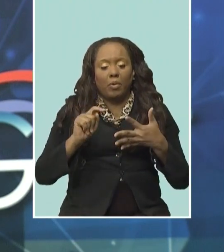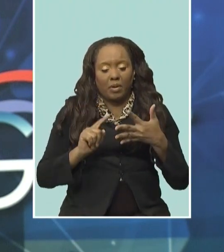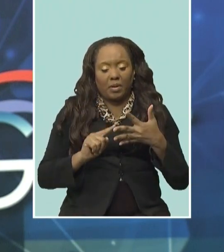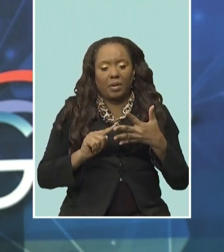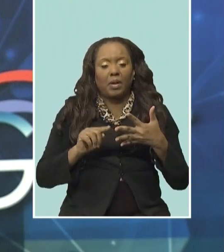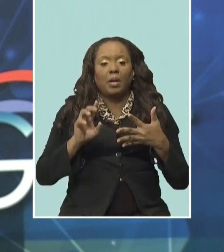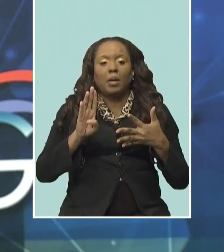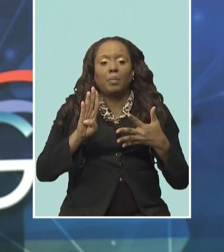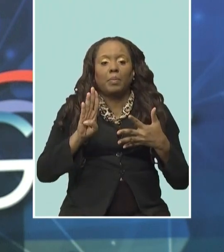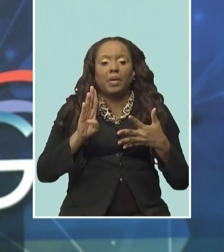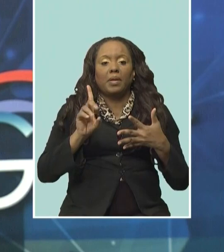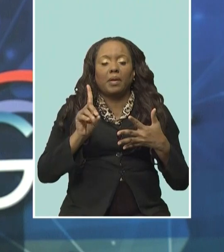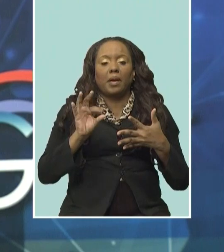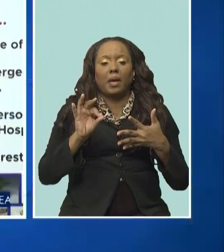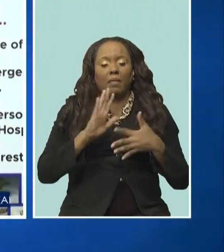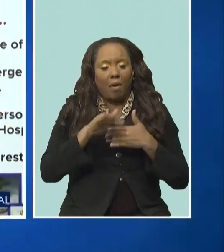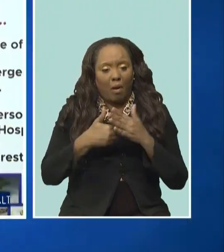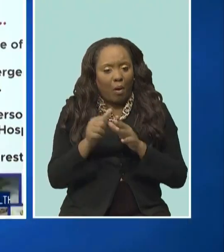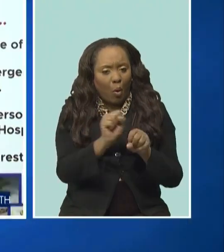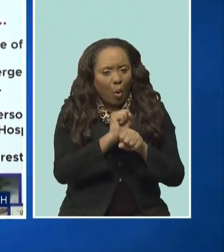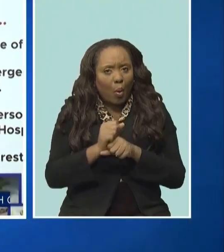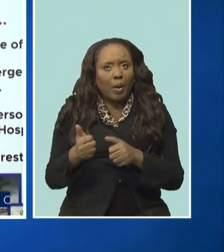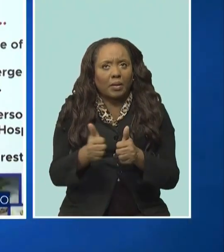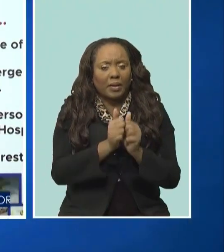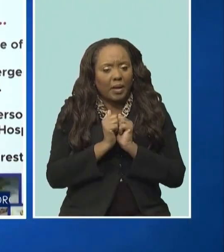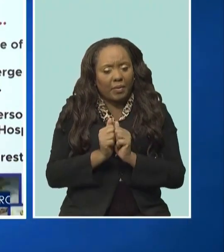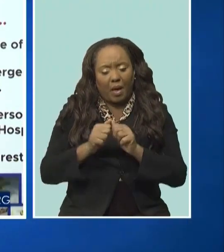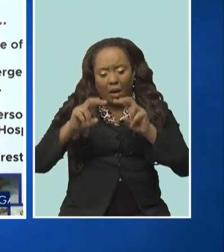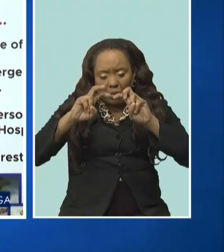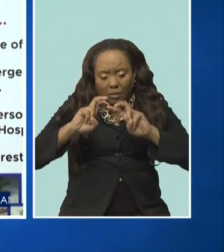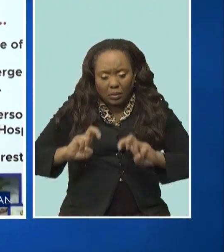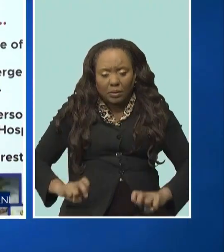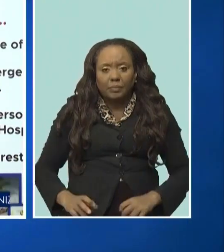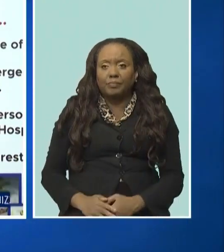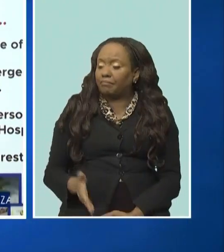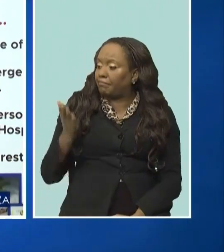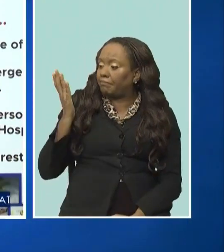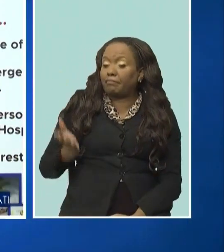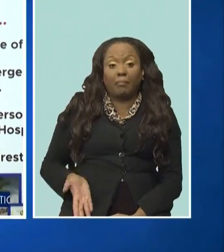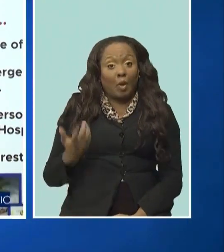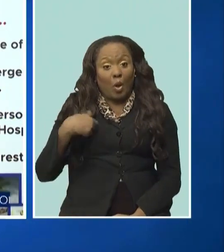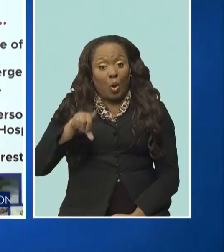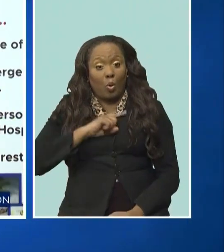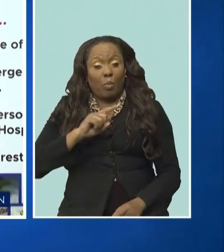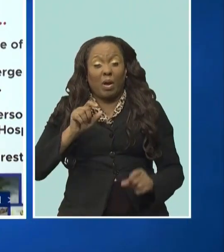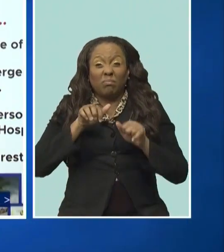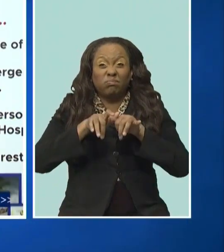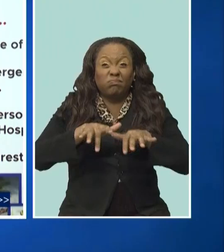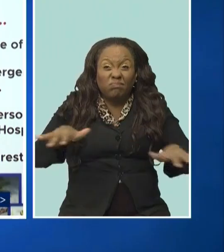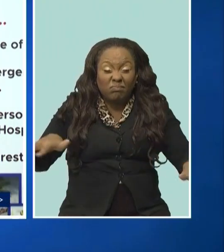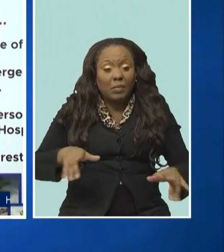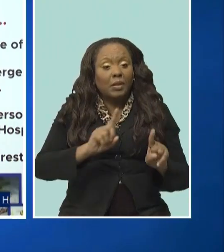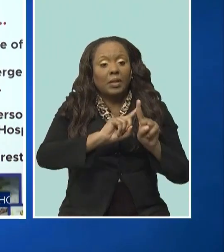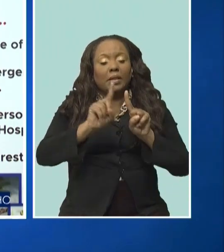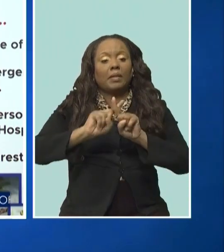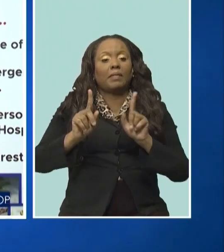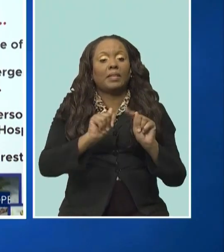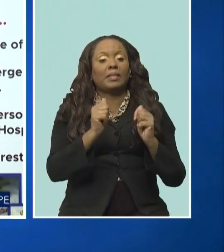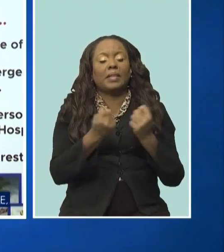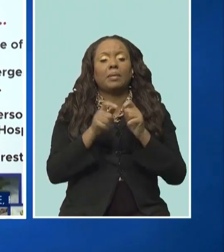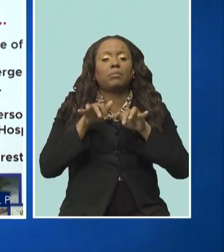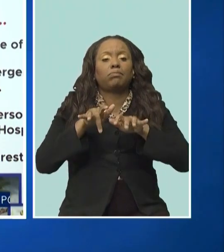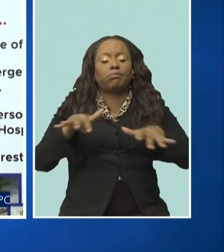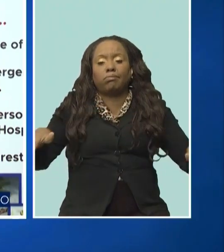damage assessment. Normally, when we do the on-the-ground inspection and the teams go out to verify the damage